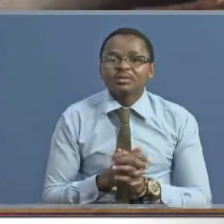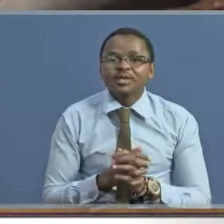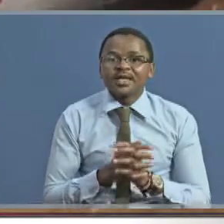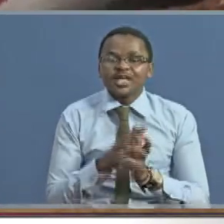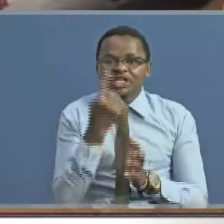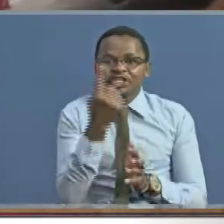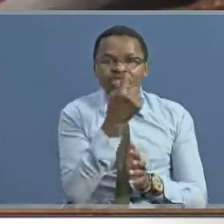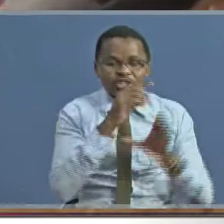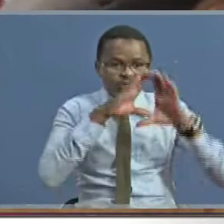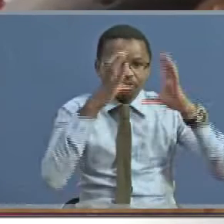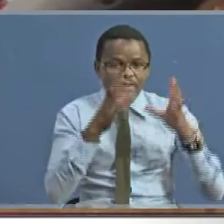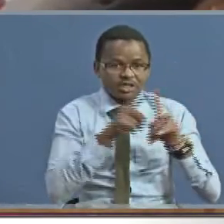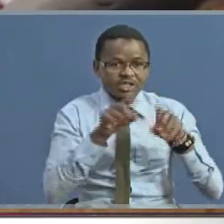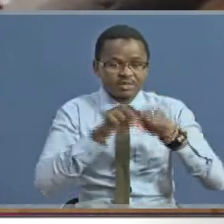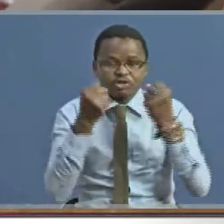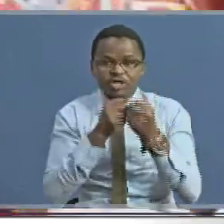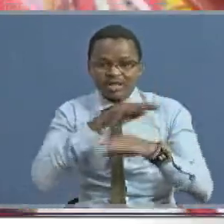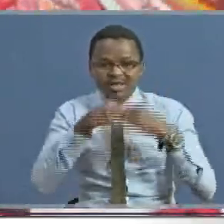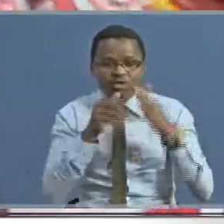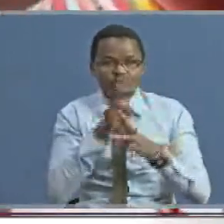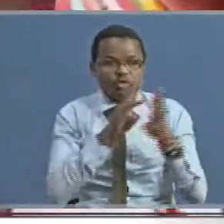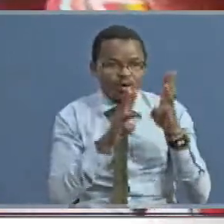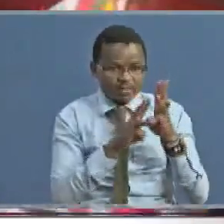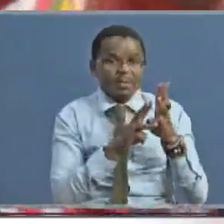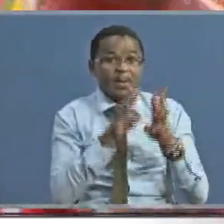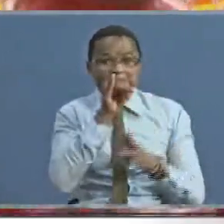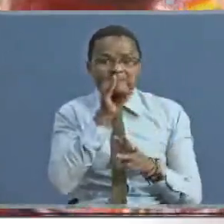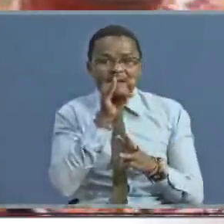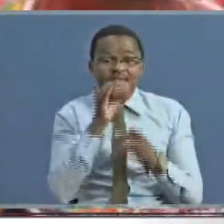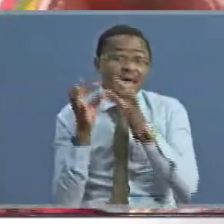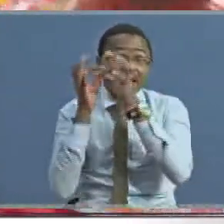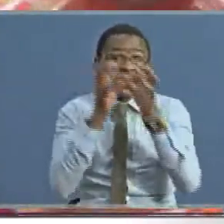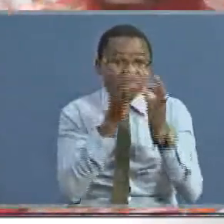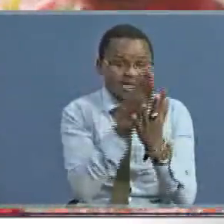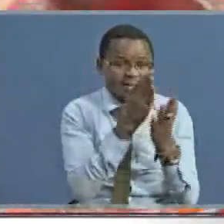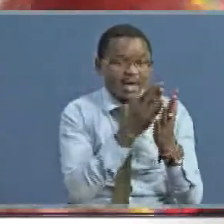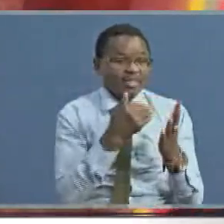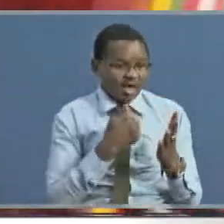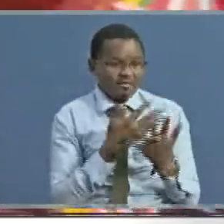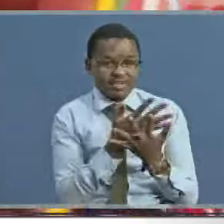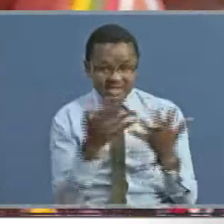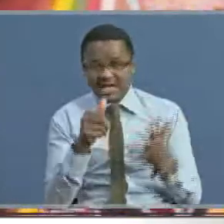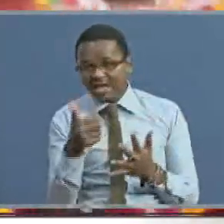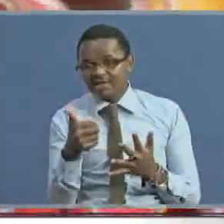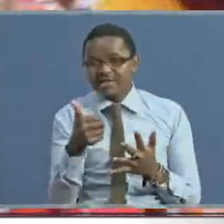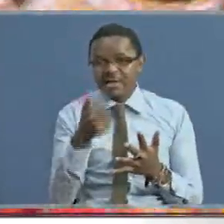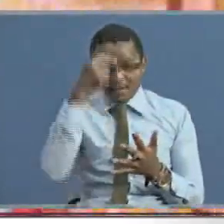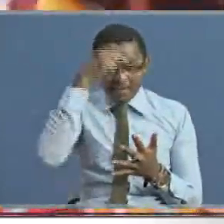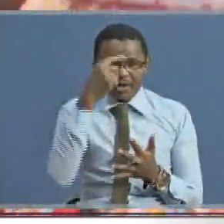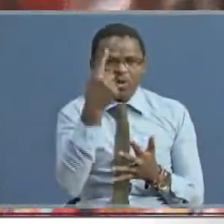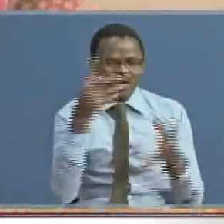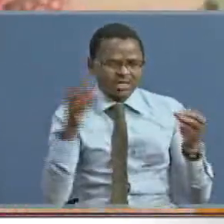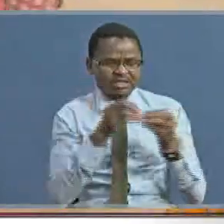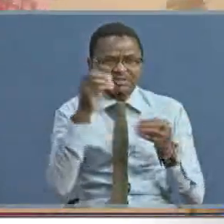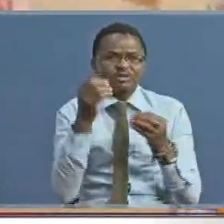Every community and society across the globe is defined by their culture, amongst other things. The Maasai culture is one of the